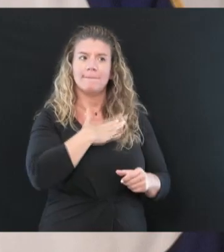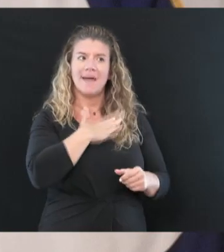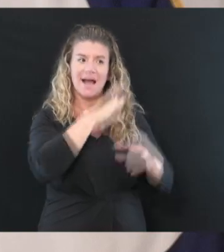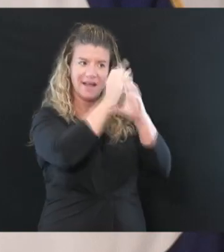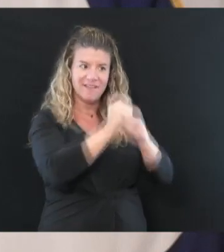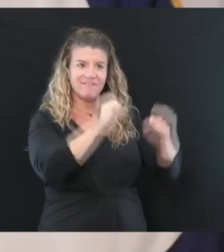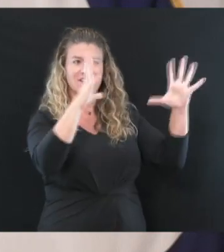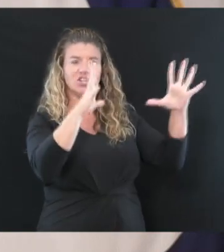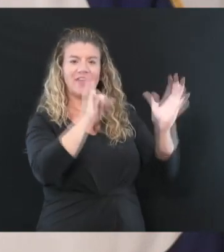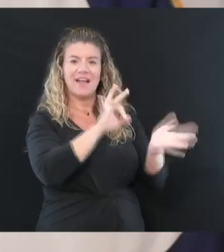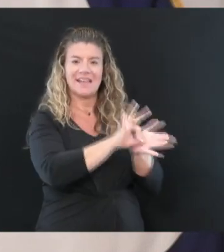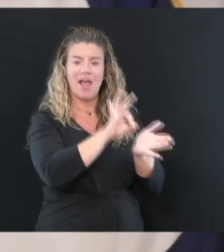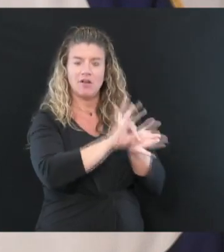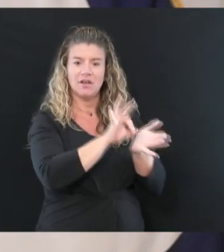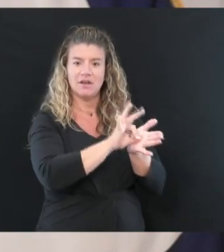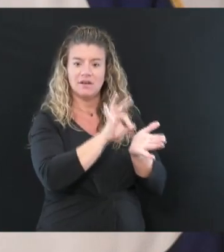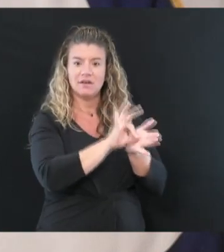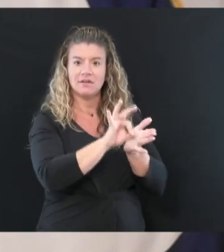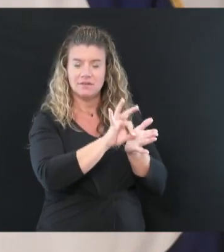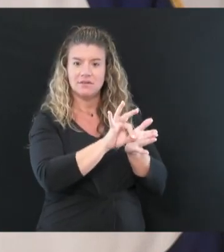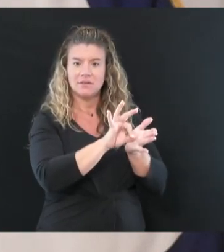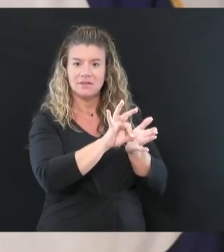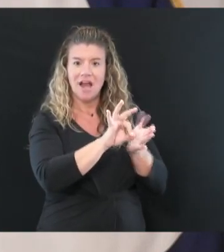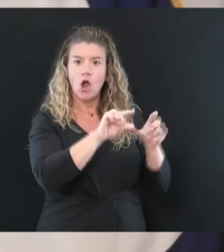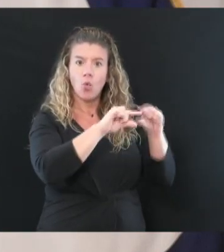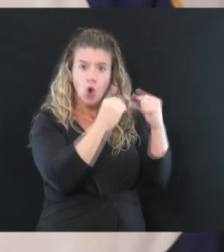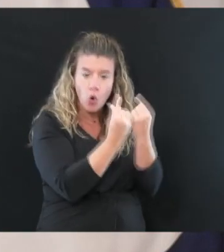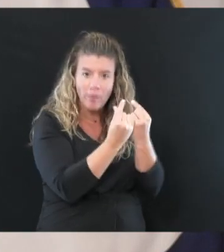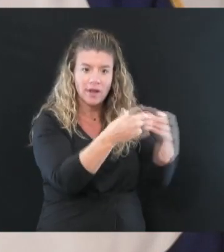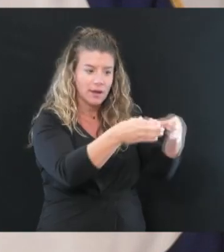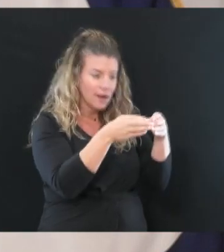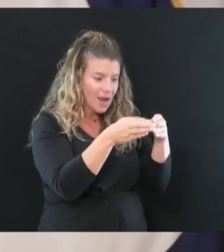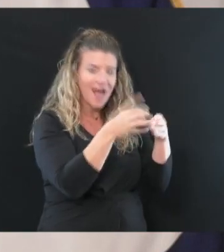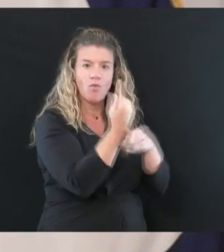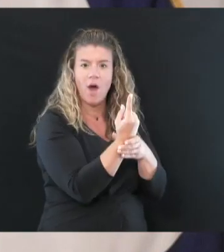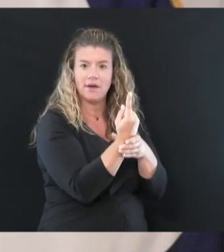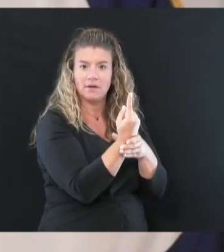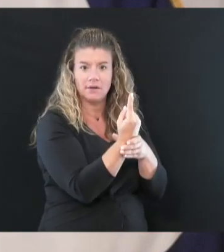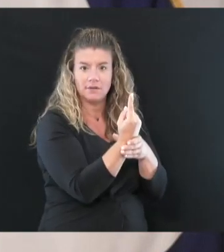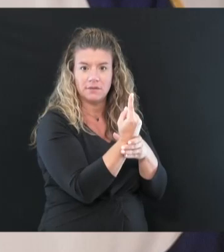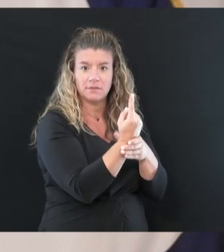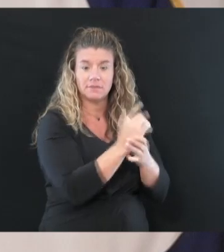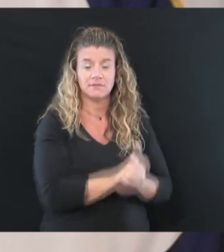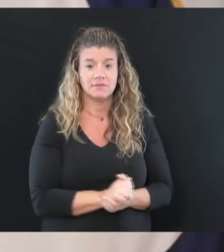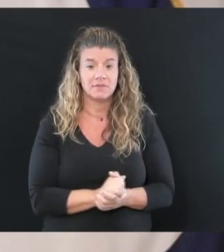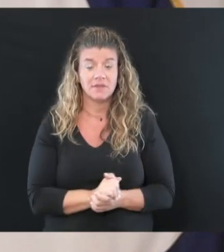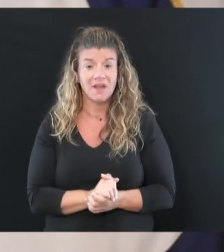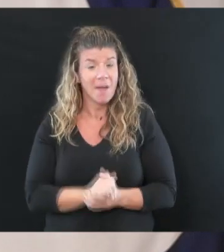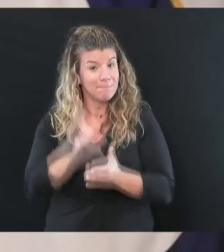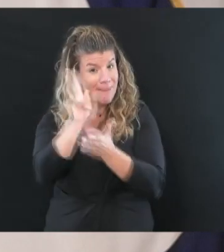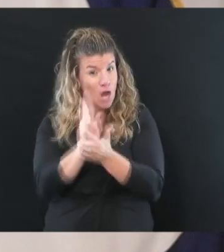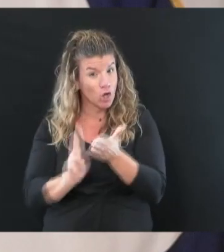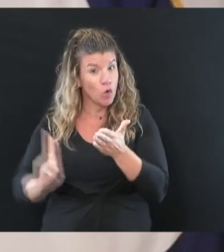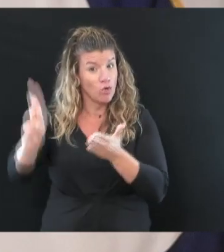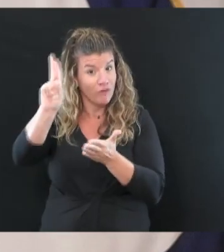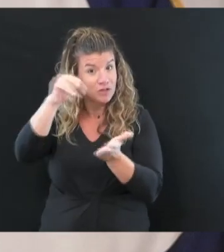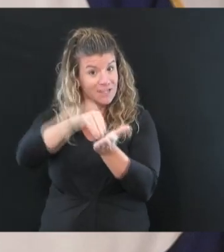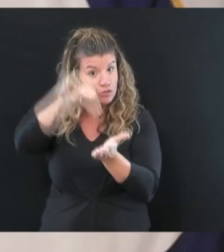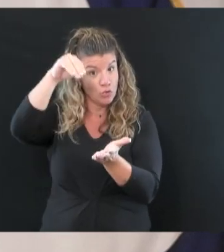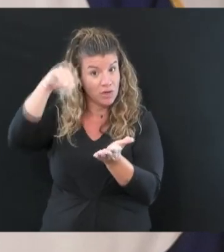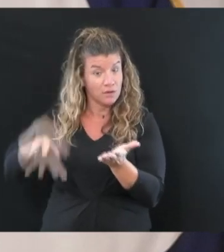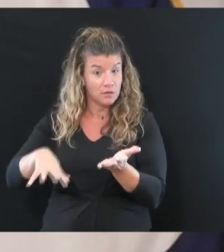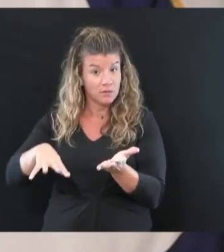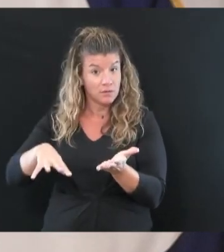be counted as a group to be counted as one. But a university student,